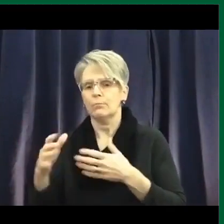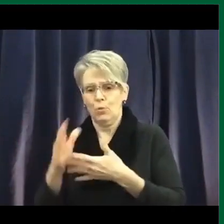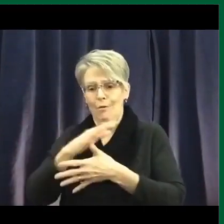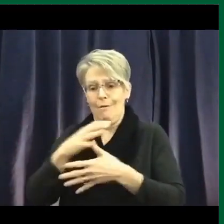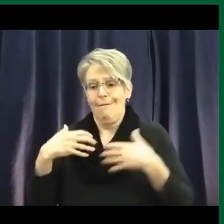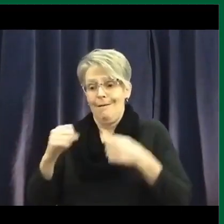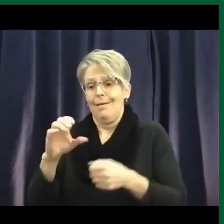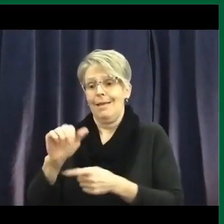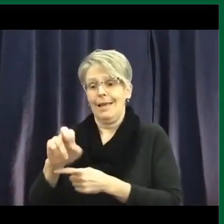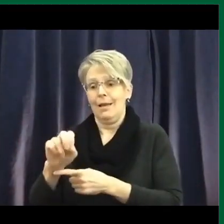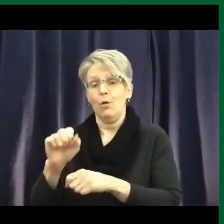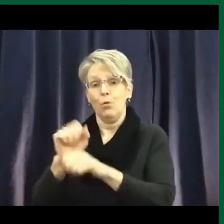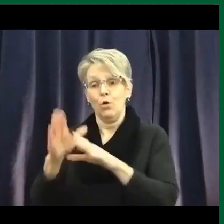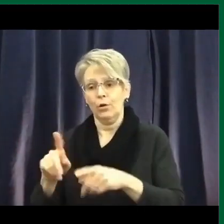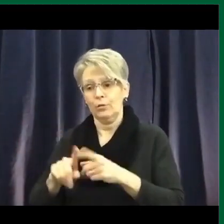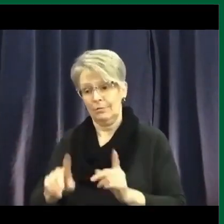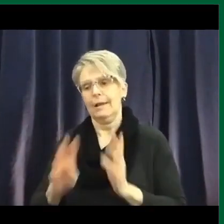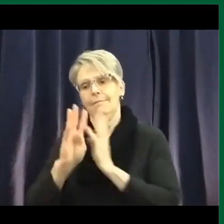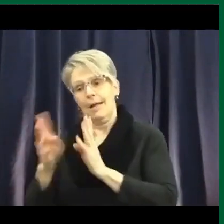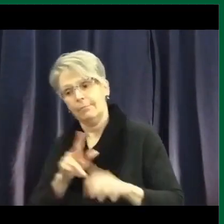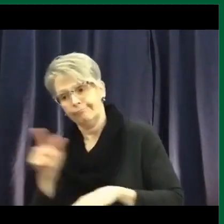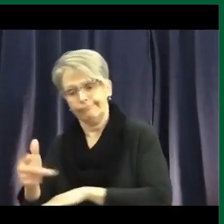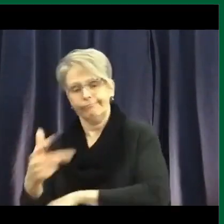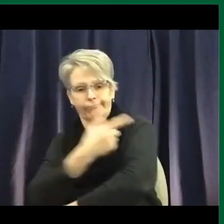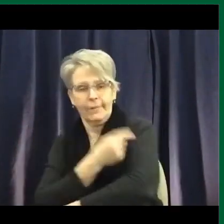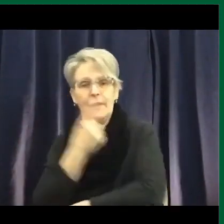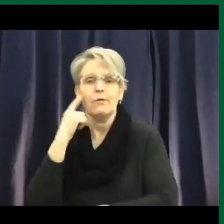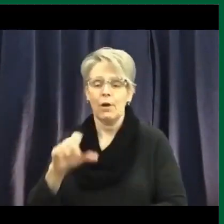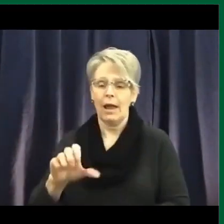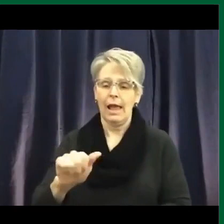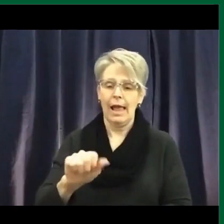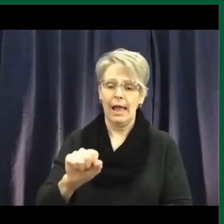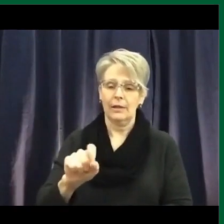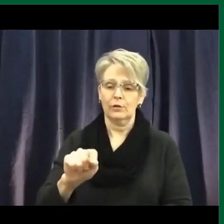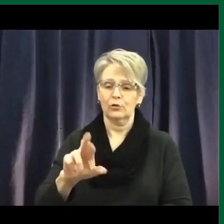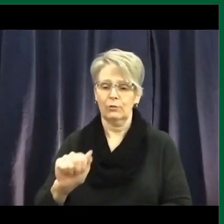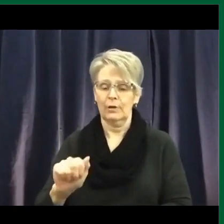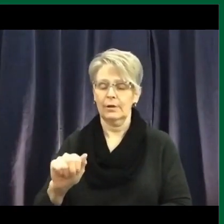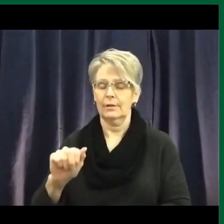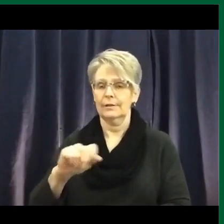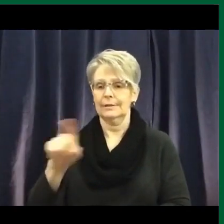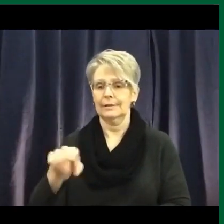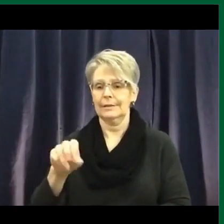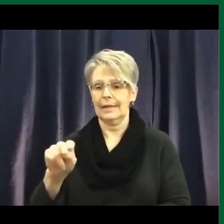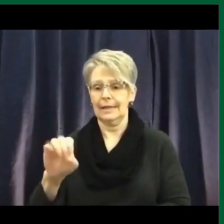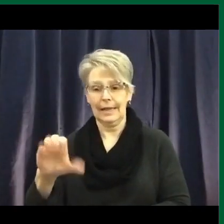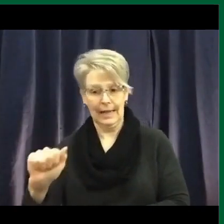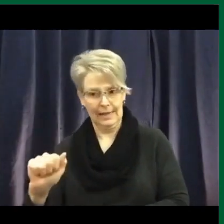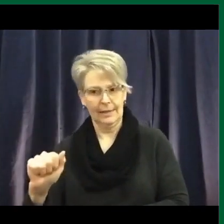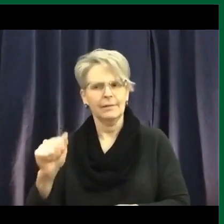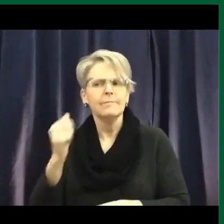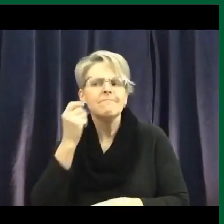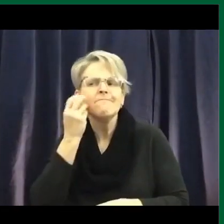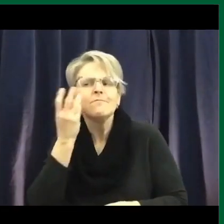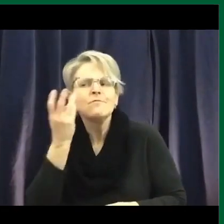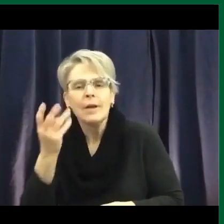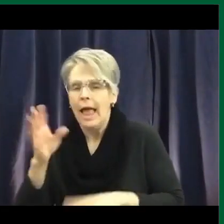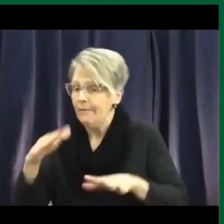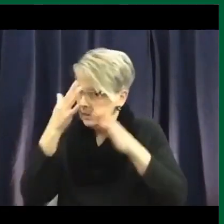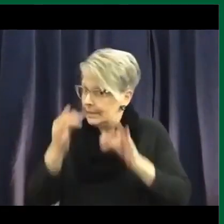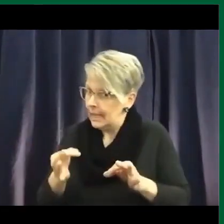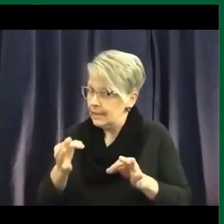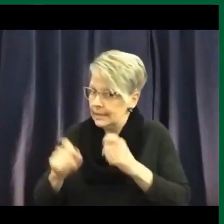the AstraZeneca vaccine, and this will happen in the next number of days. We're still determining the exact date, but it will